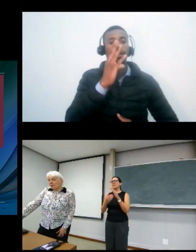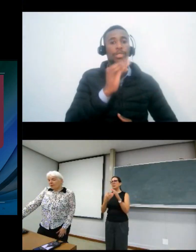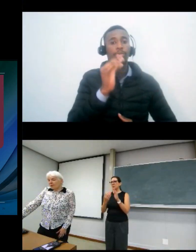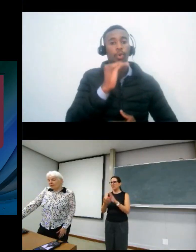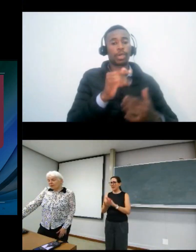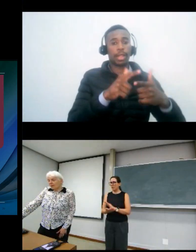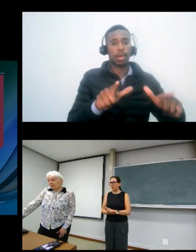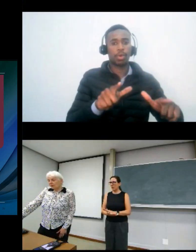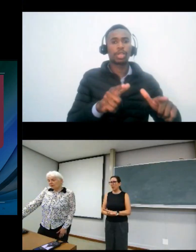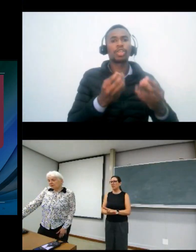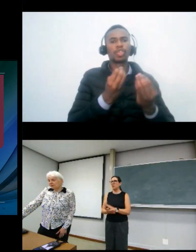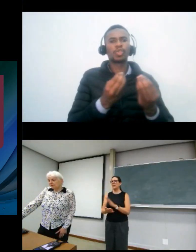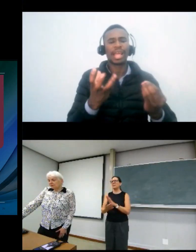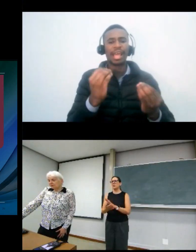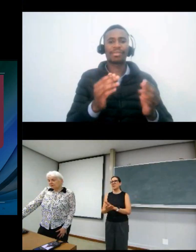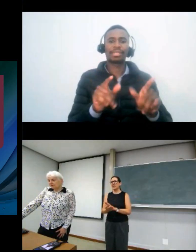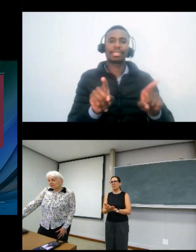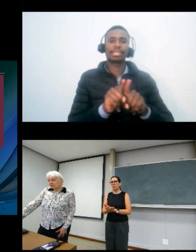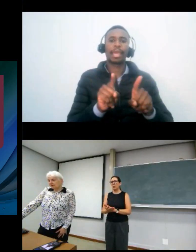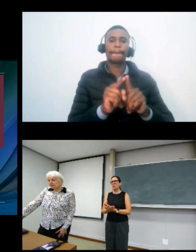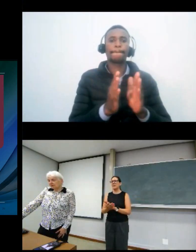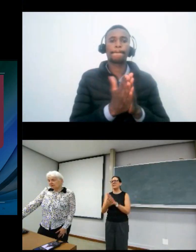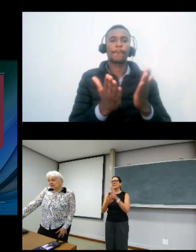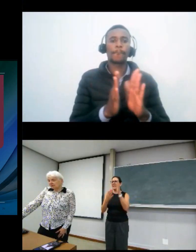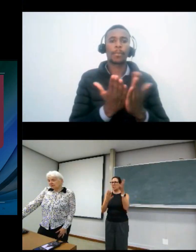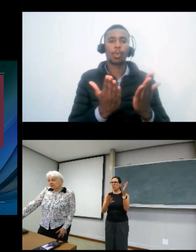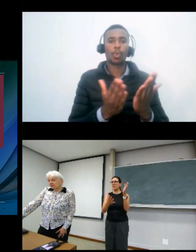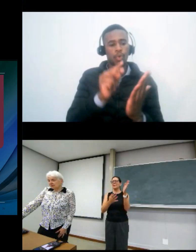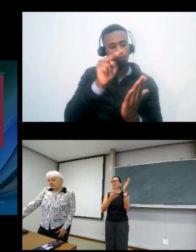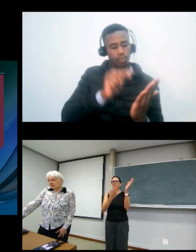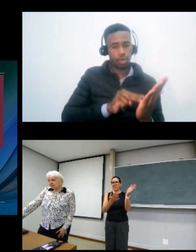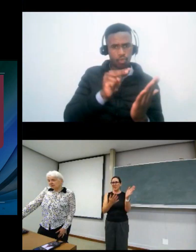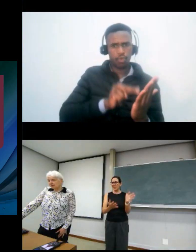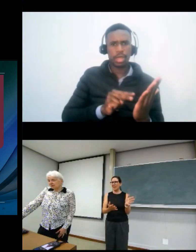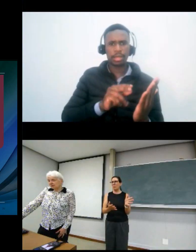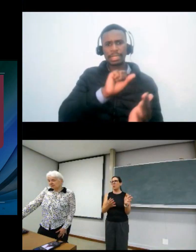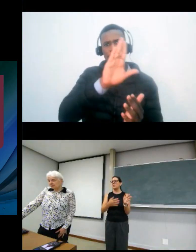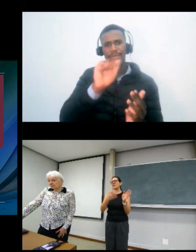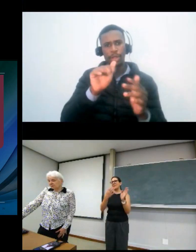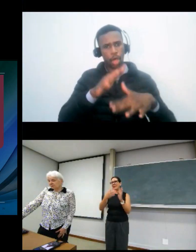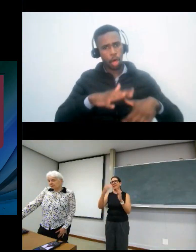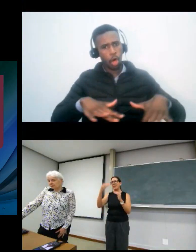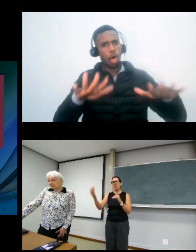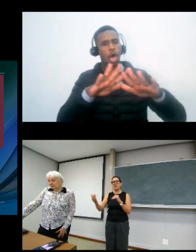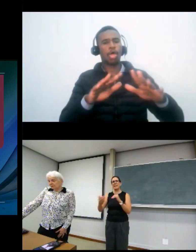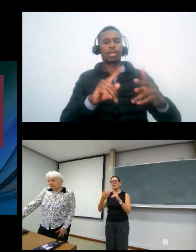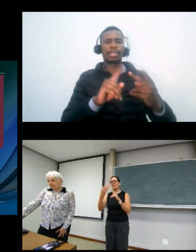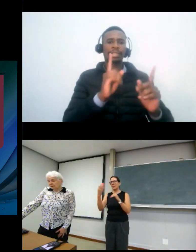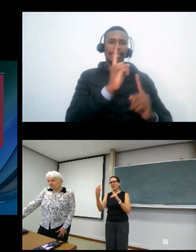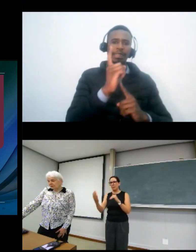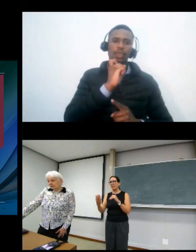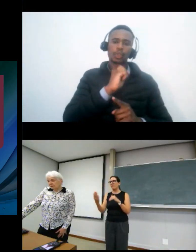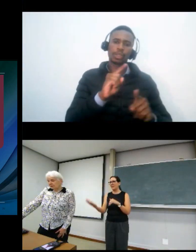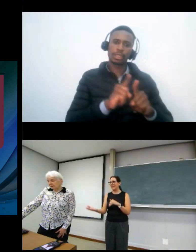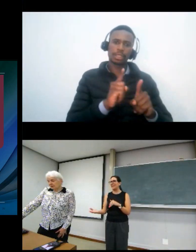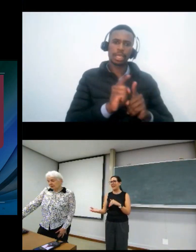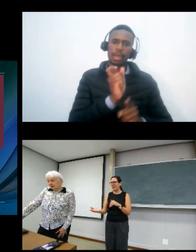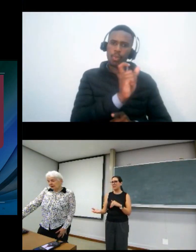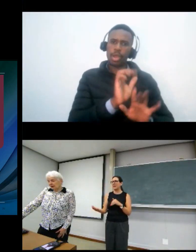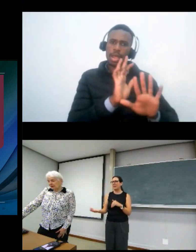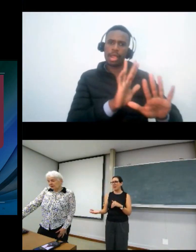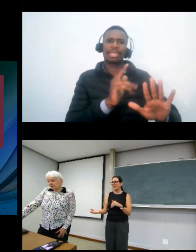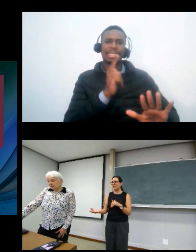textbooks that use the same terminology, that use the same words, and the teacher uses the same words that then eventually appear